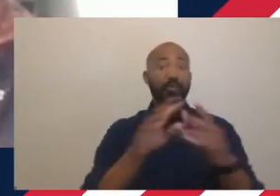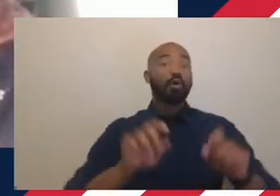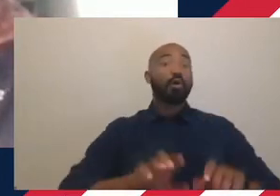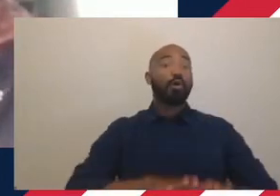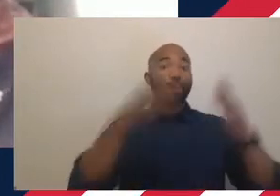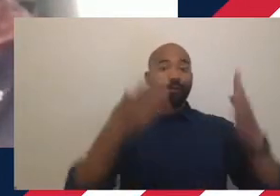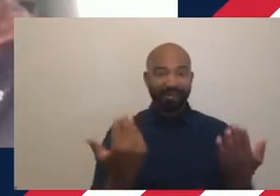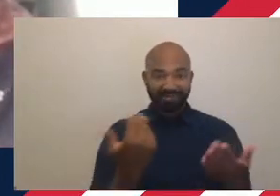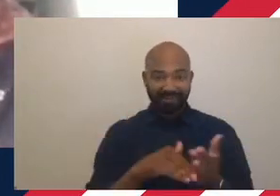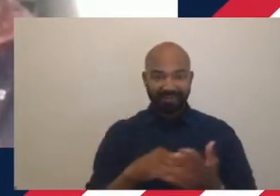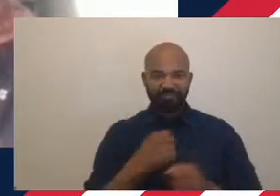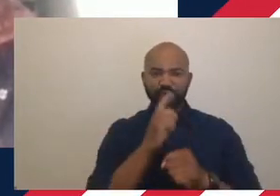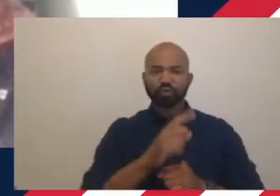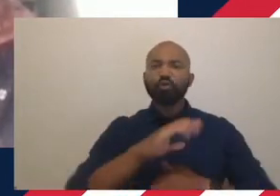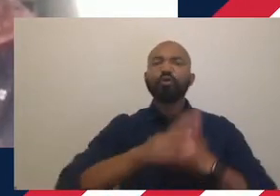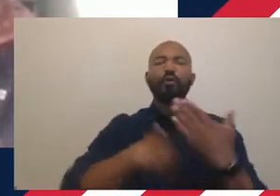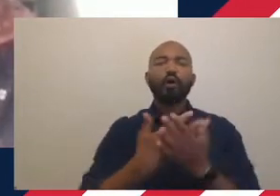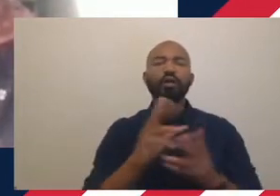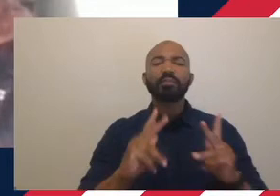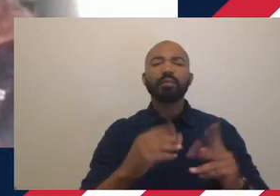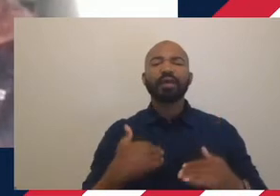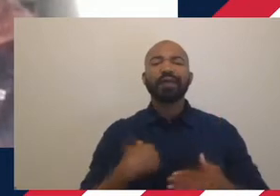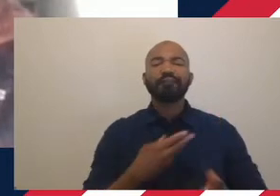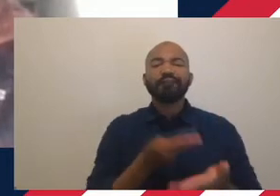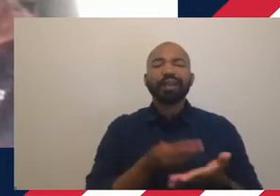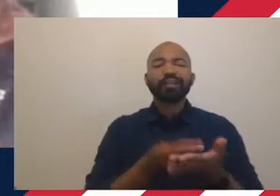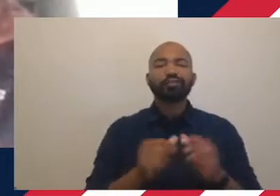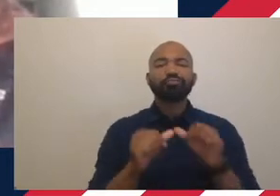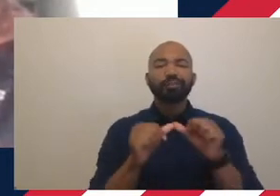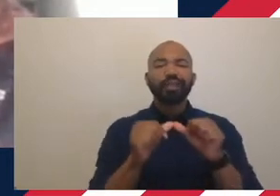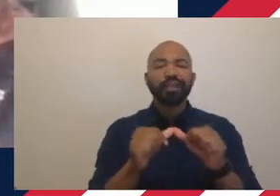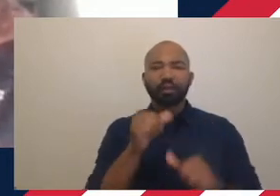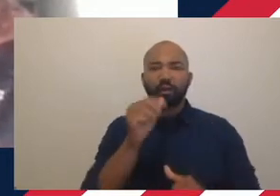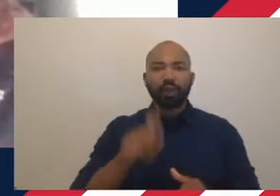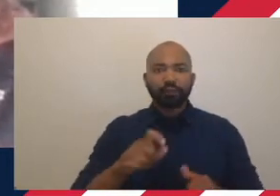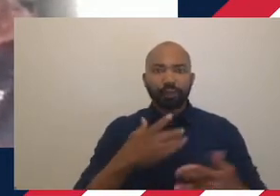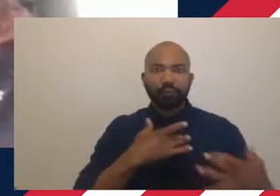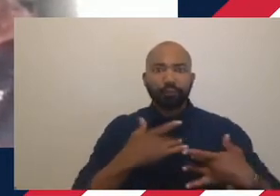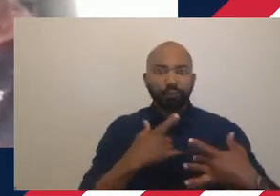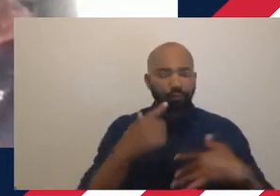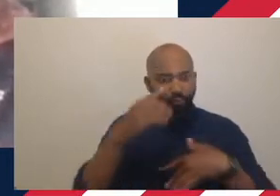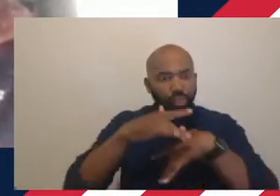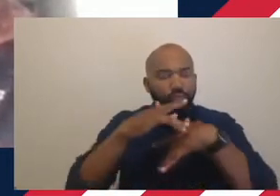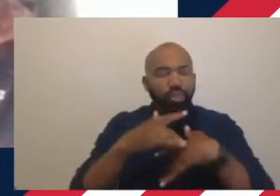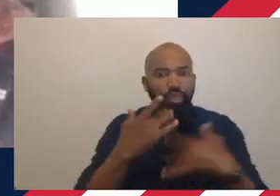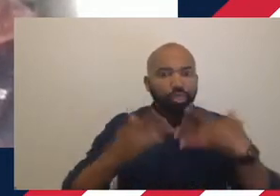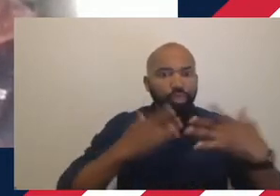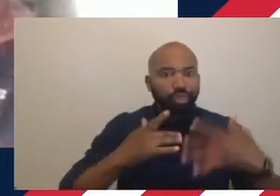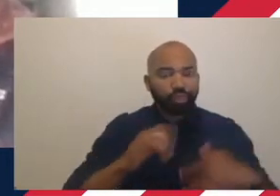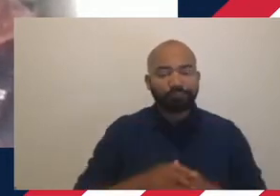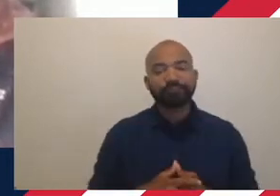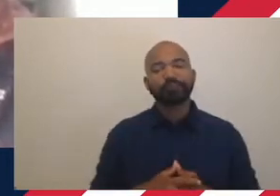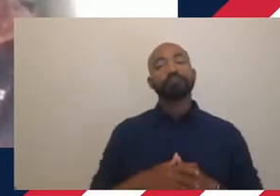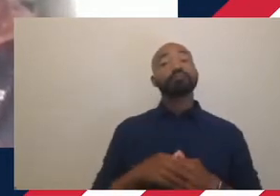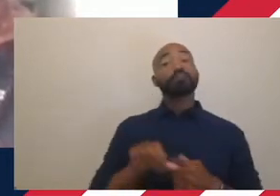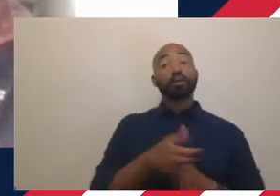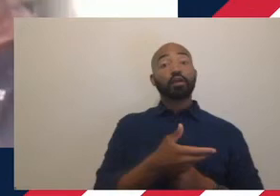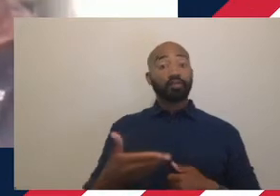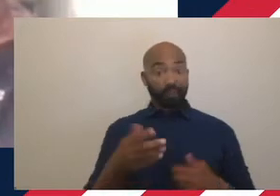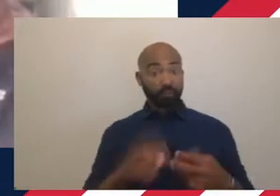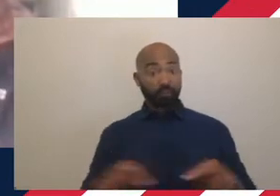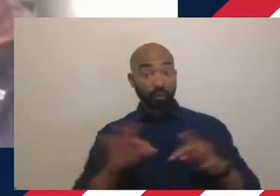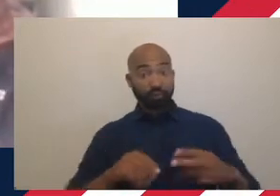each worker. The second issue that gets left out of the conversation when it comes to safety net is their childcare